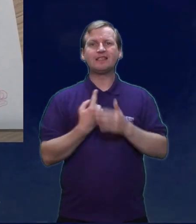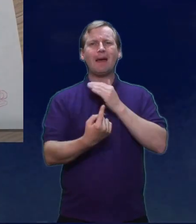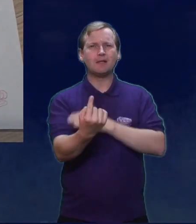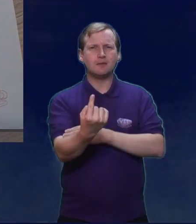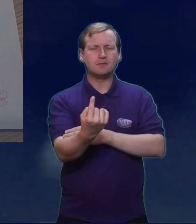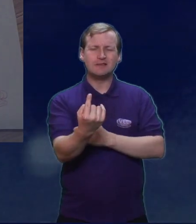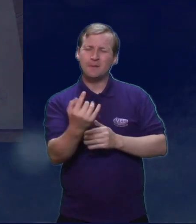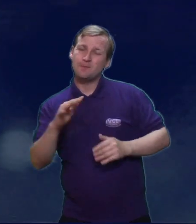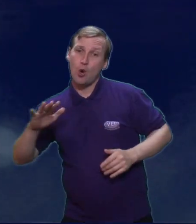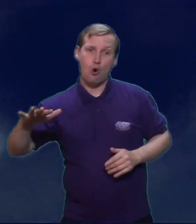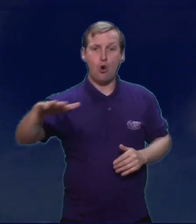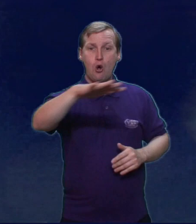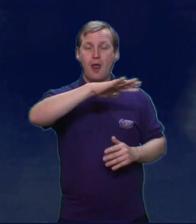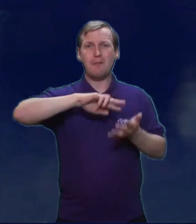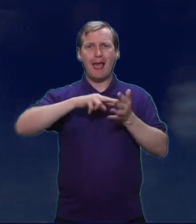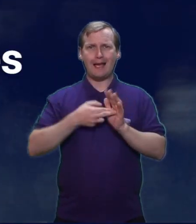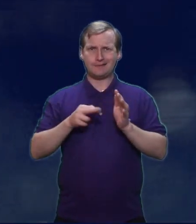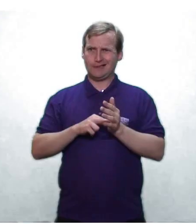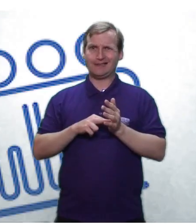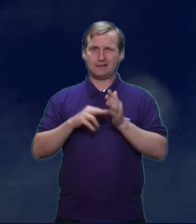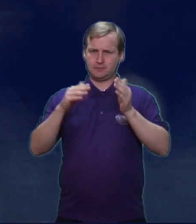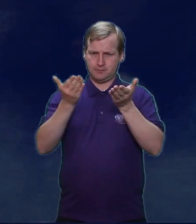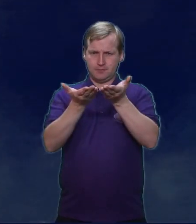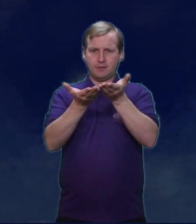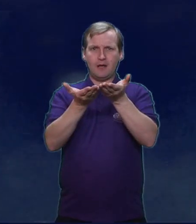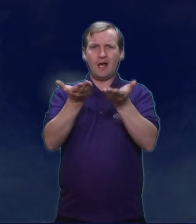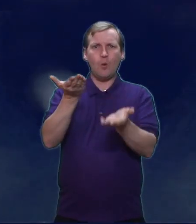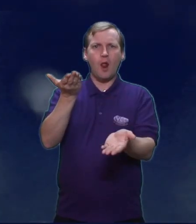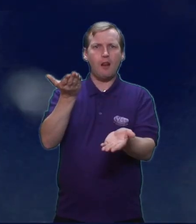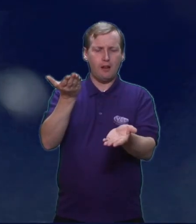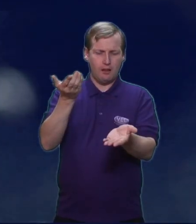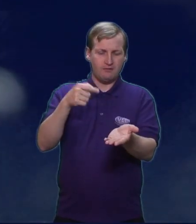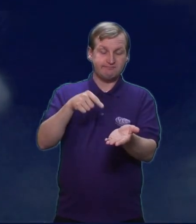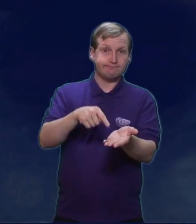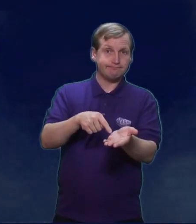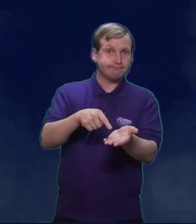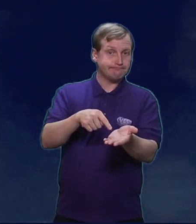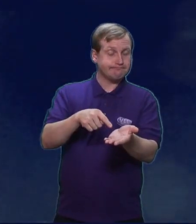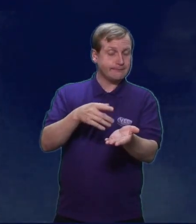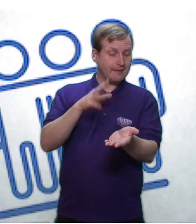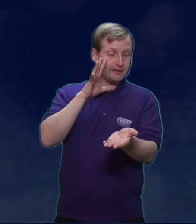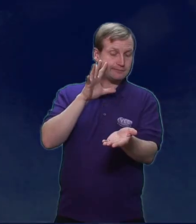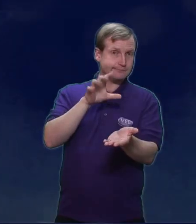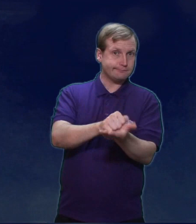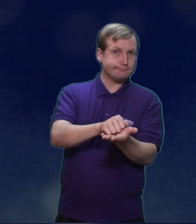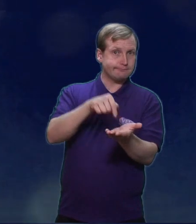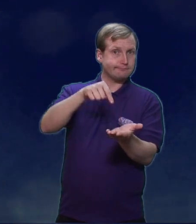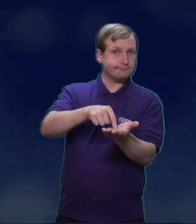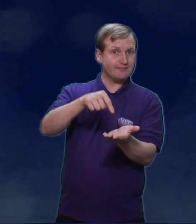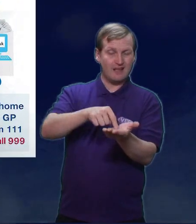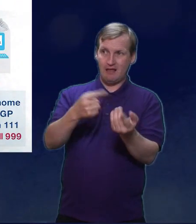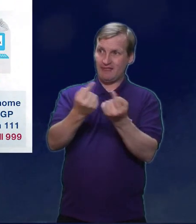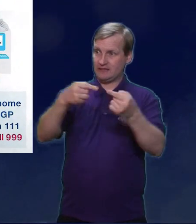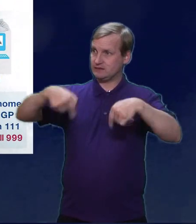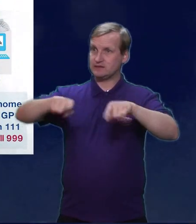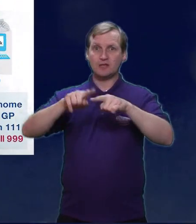possible. Central to all these plans is tackling inequality. Coronavirus has shone a